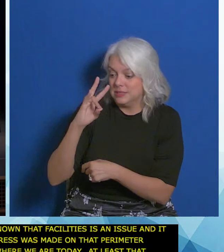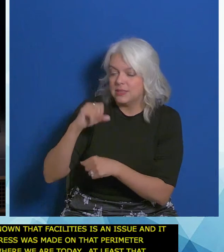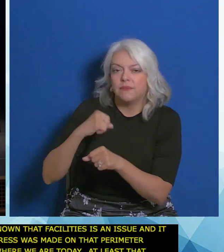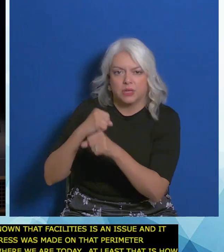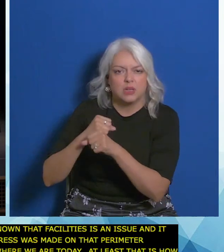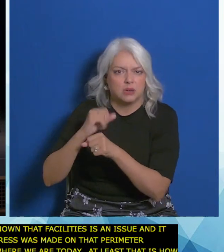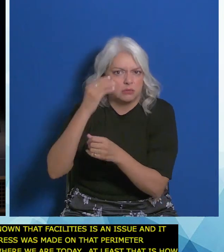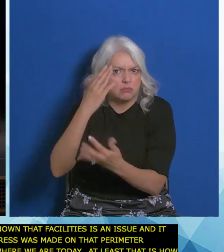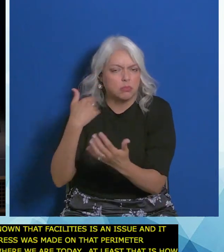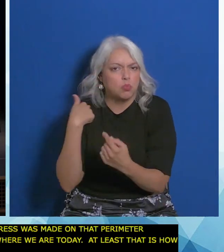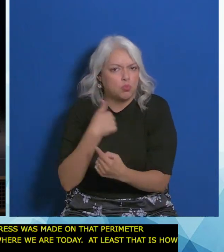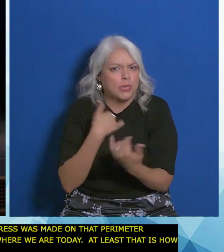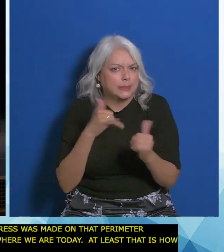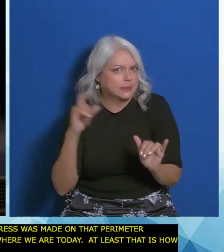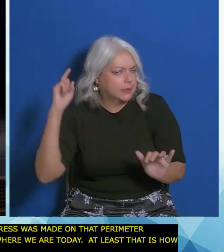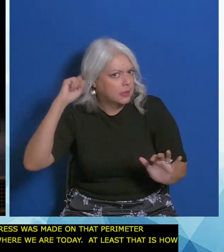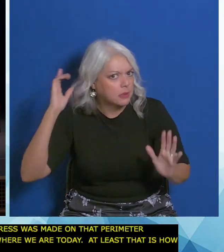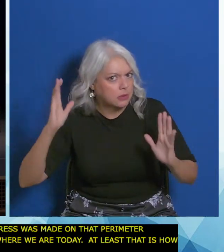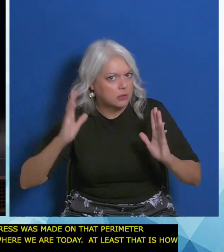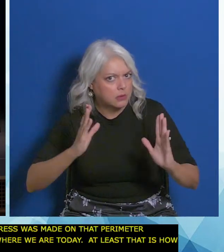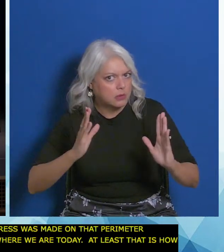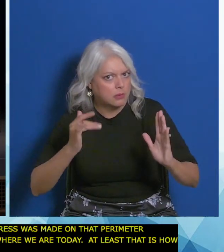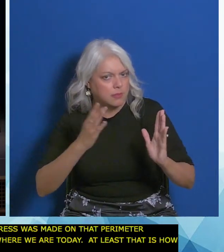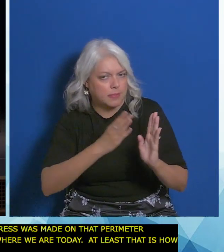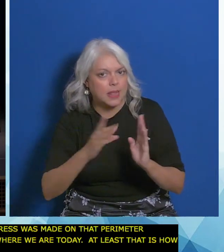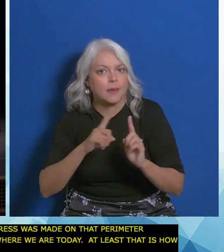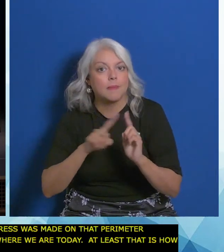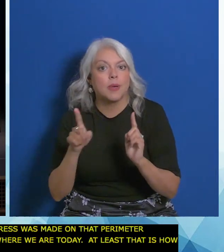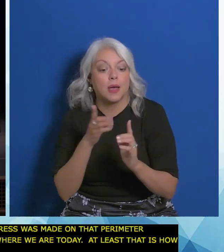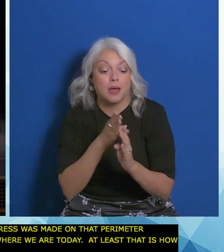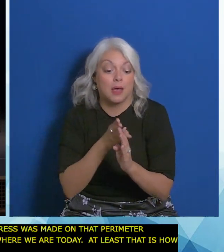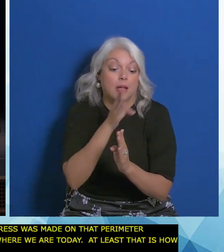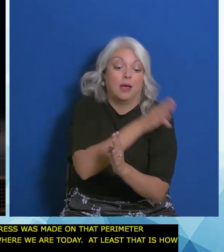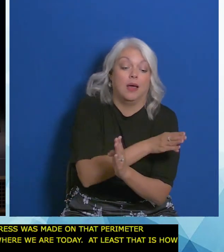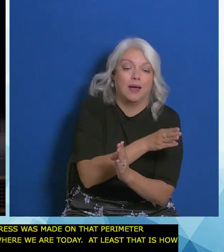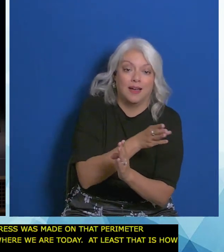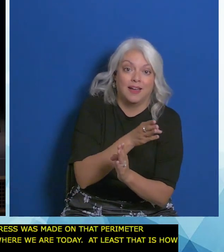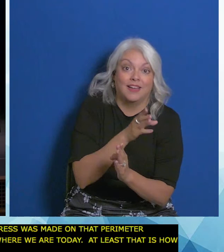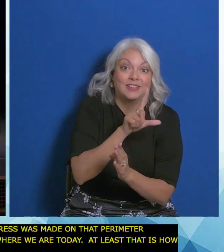But that doesn't negate the prior several decades of